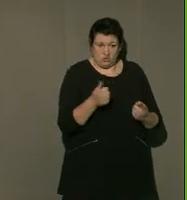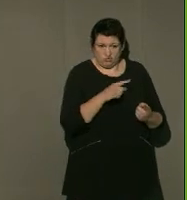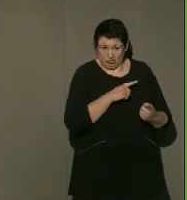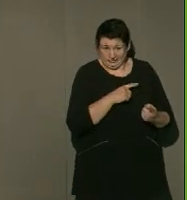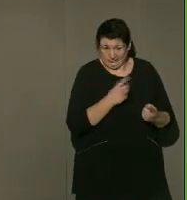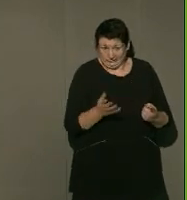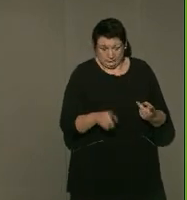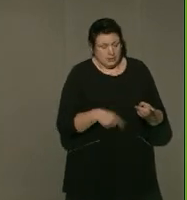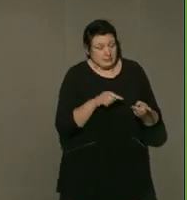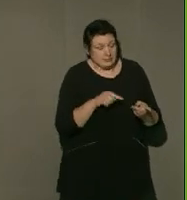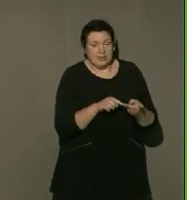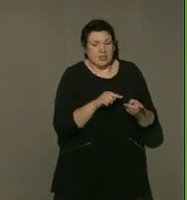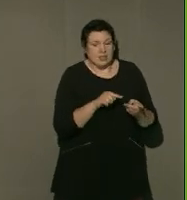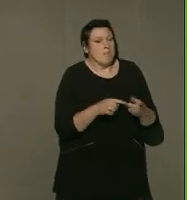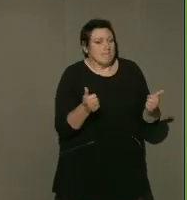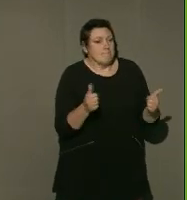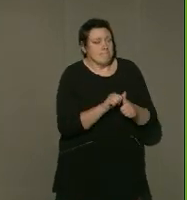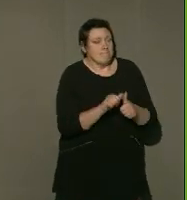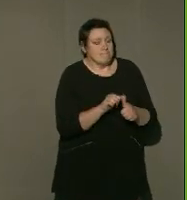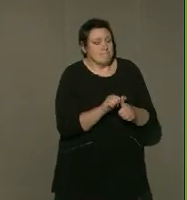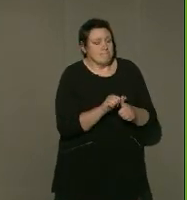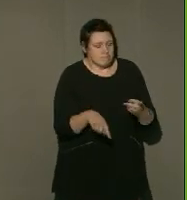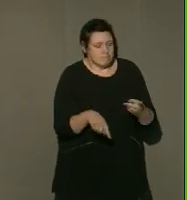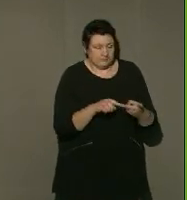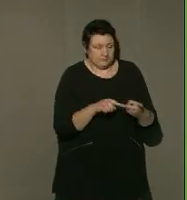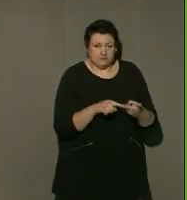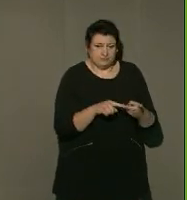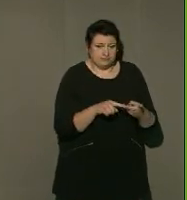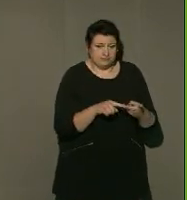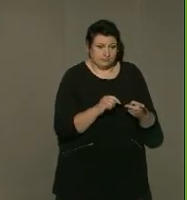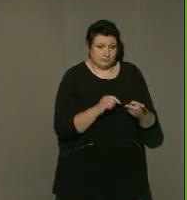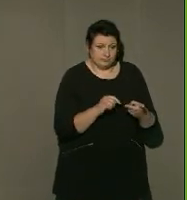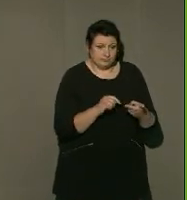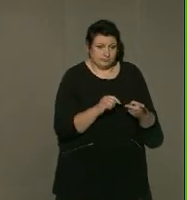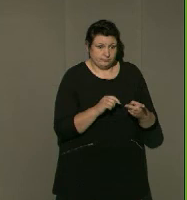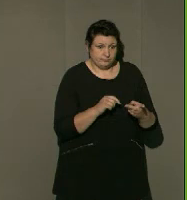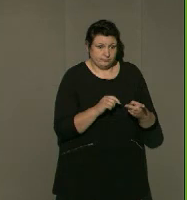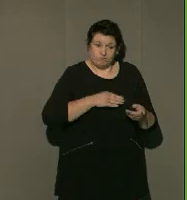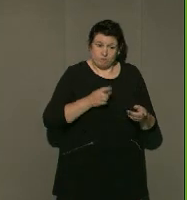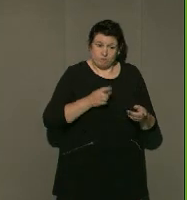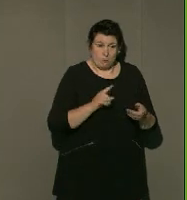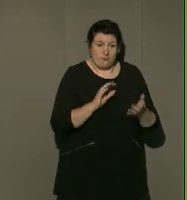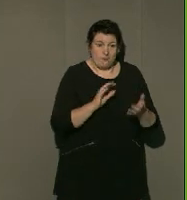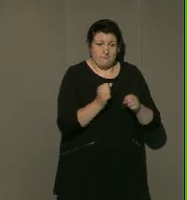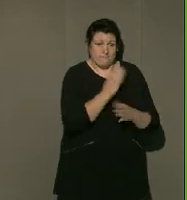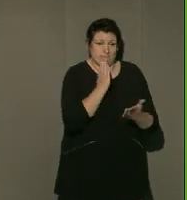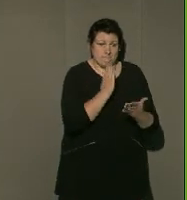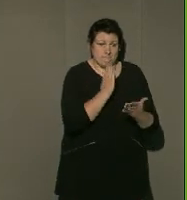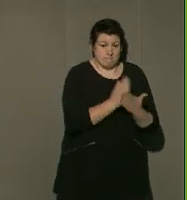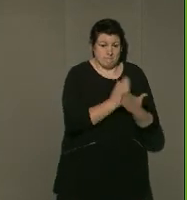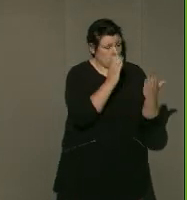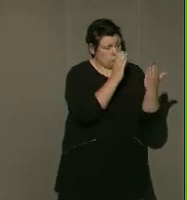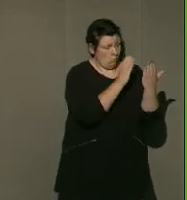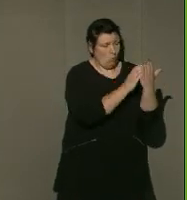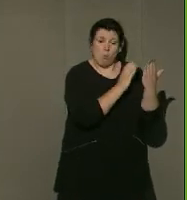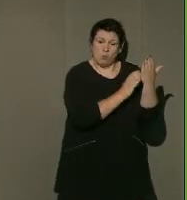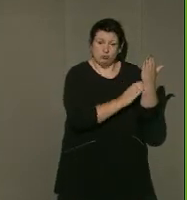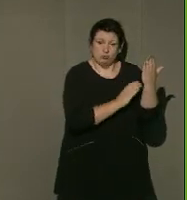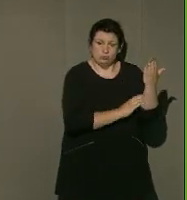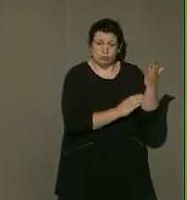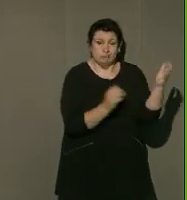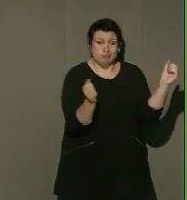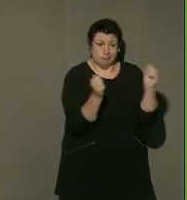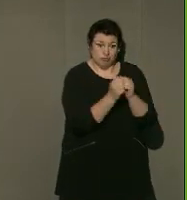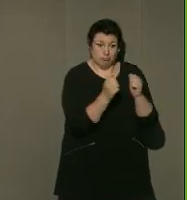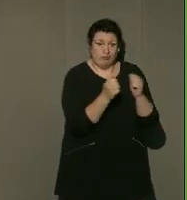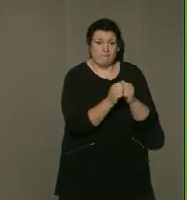is a second very good reason. We wanted to make sure that the Constitution itself was agreed